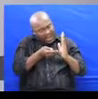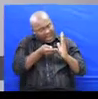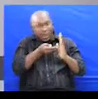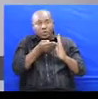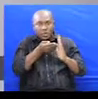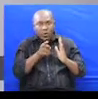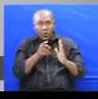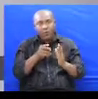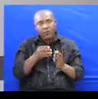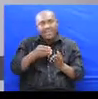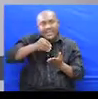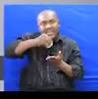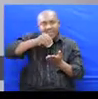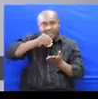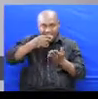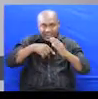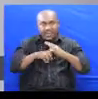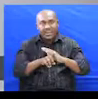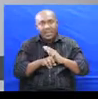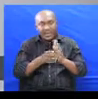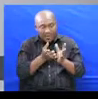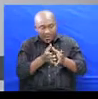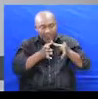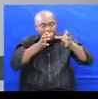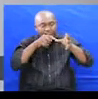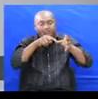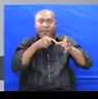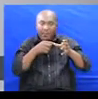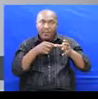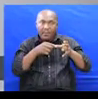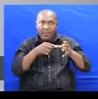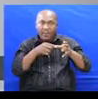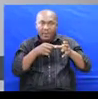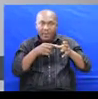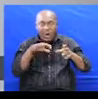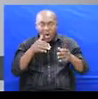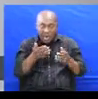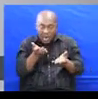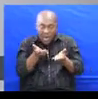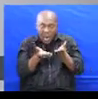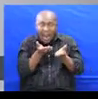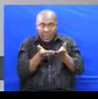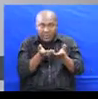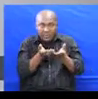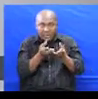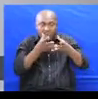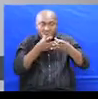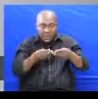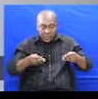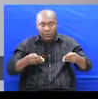moles. Amount of a substance or the mass of a substance dissolved in a liter of a